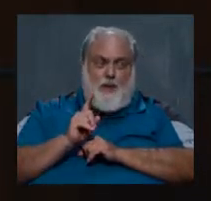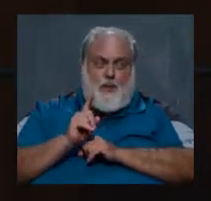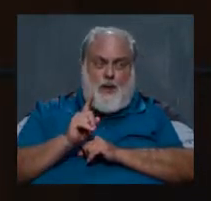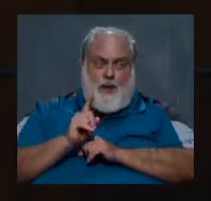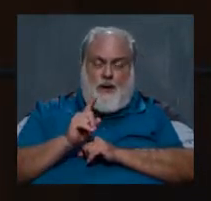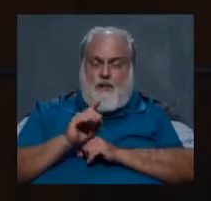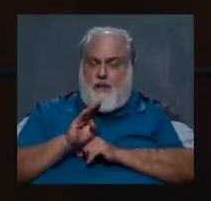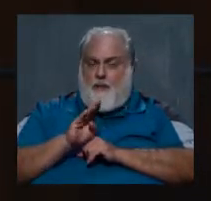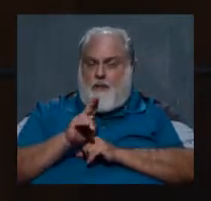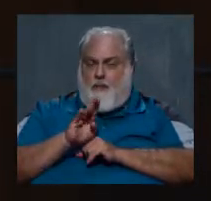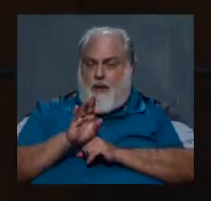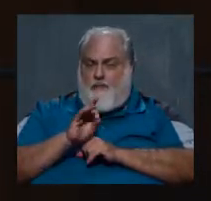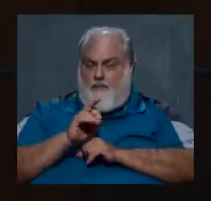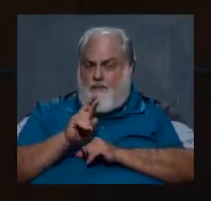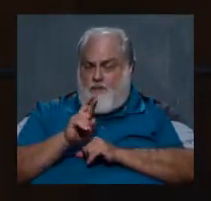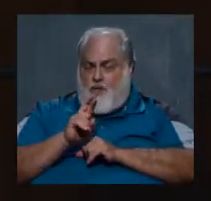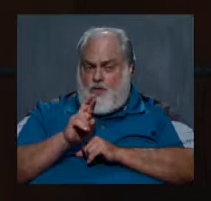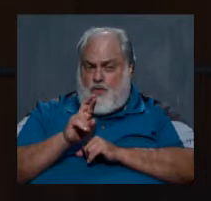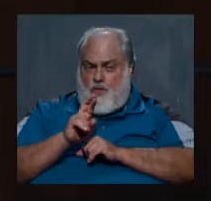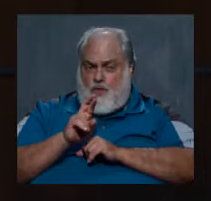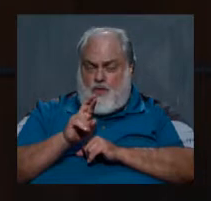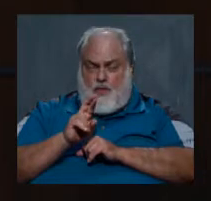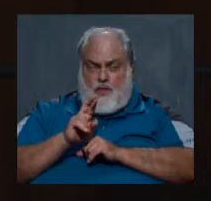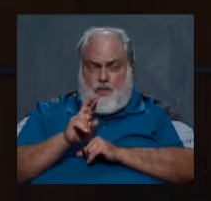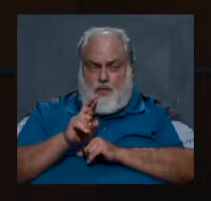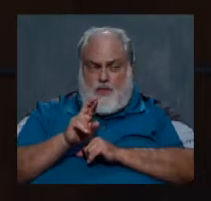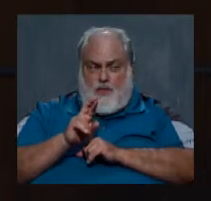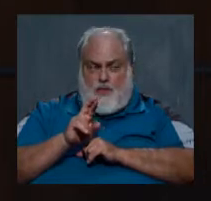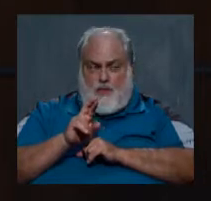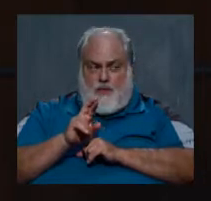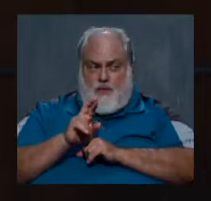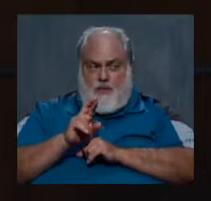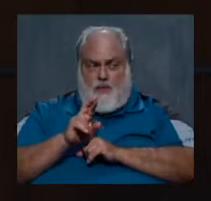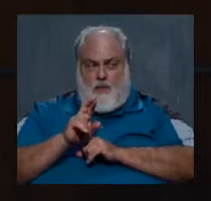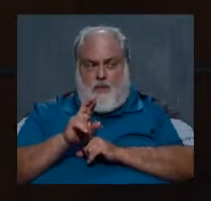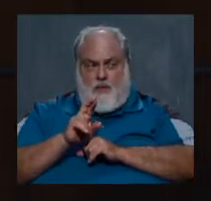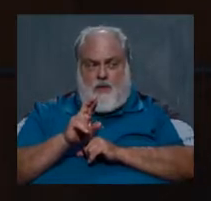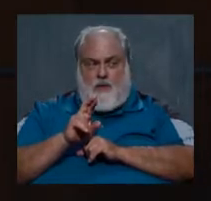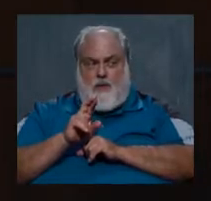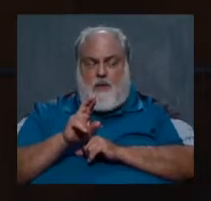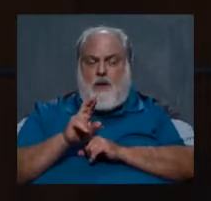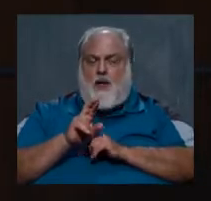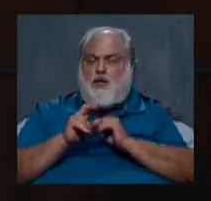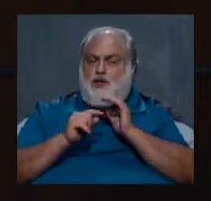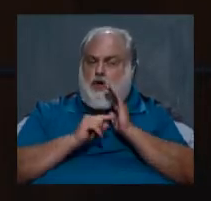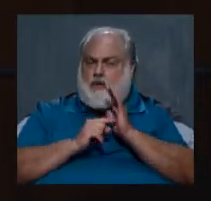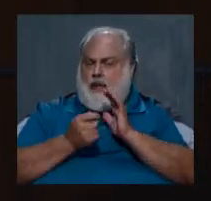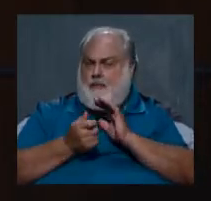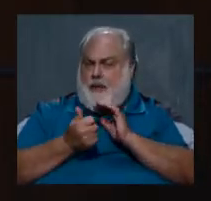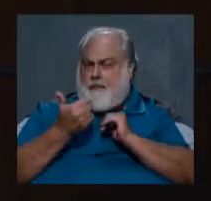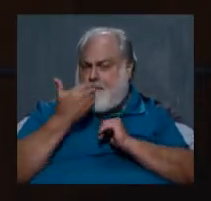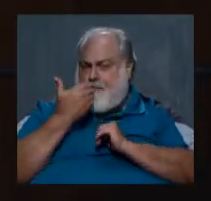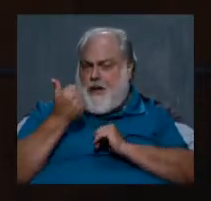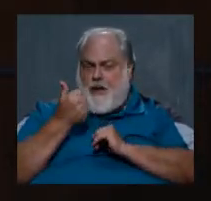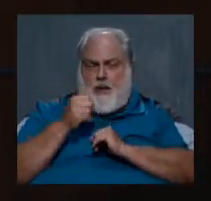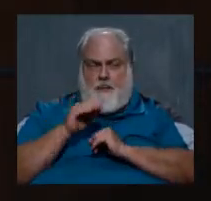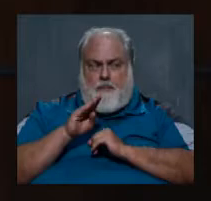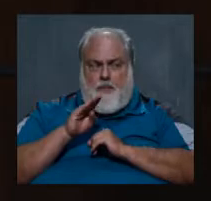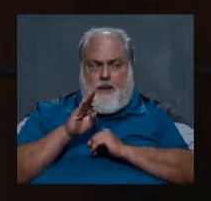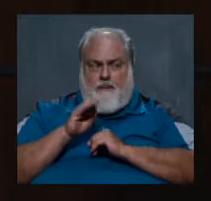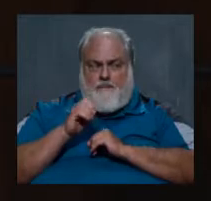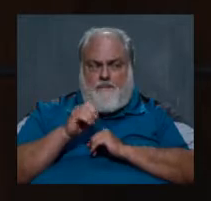the buffer. If you'll flip through that to the aerial, I think it kind of shows the buffer a little bit better. Right there, back